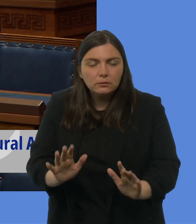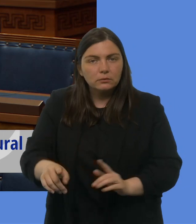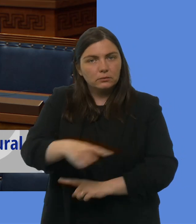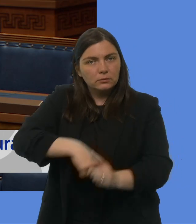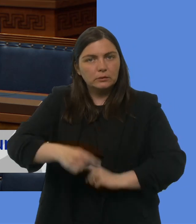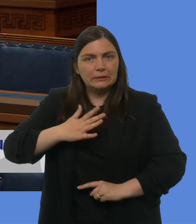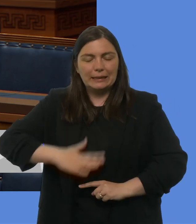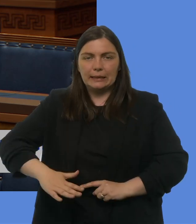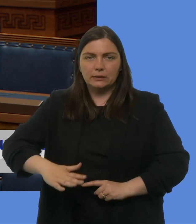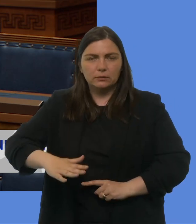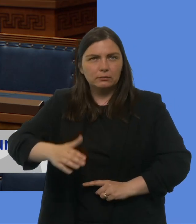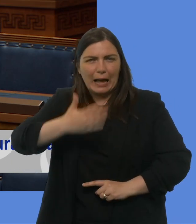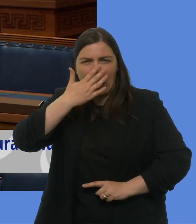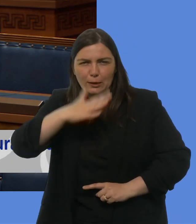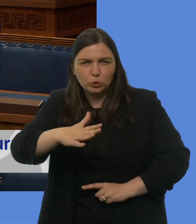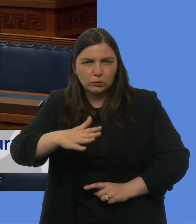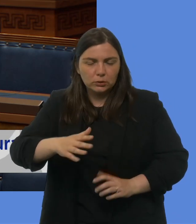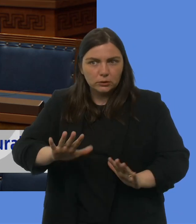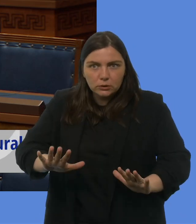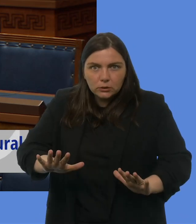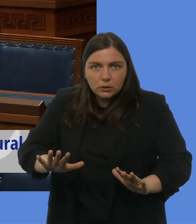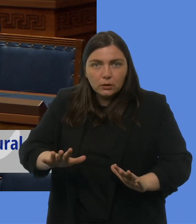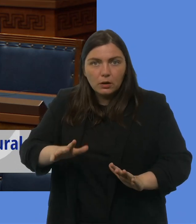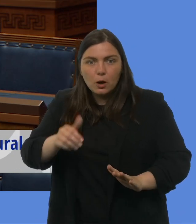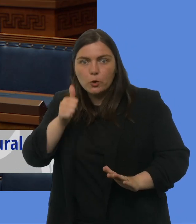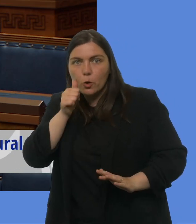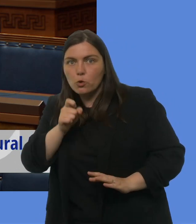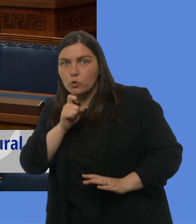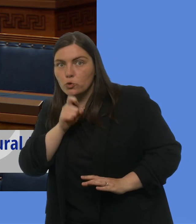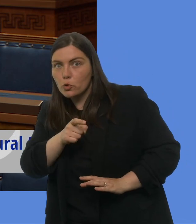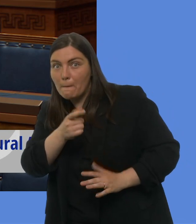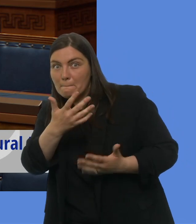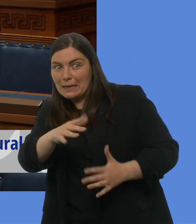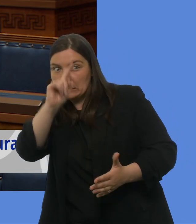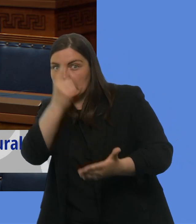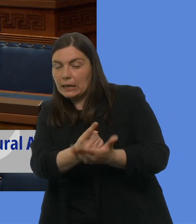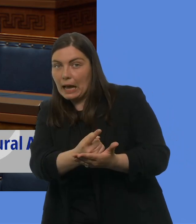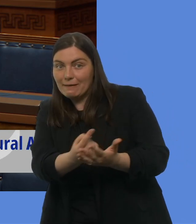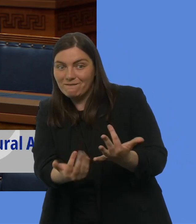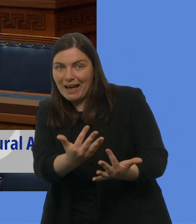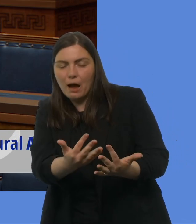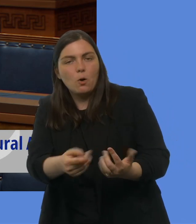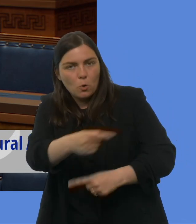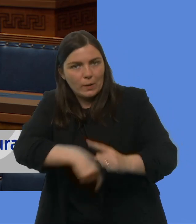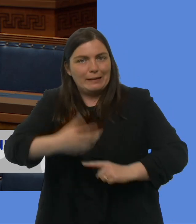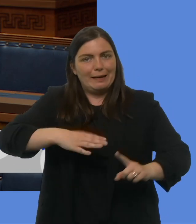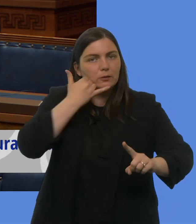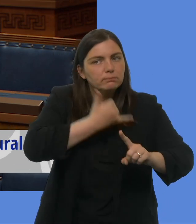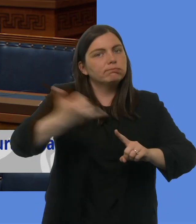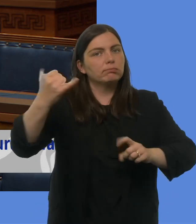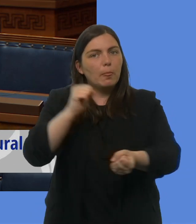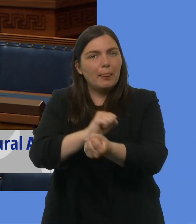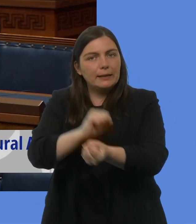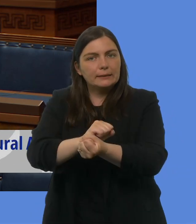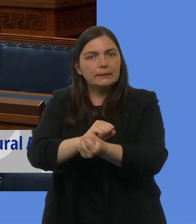that if we know anyone who was lighting these fires, we have to contact the police and we have to be prepared to give evidence to take it to court. That's